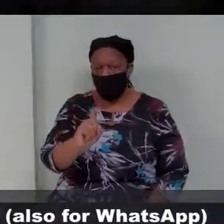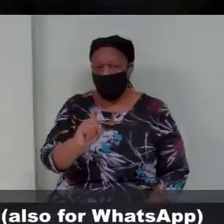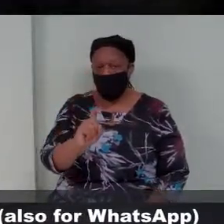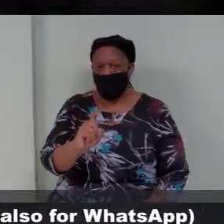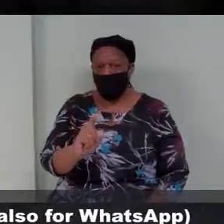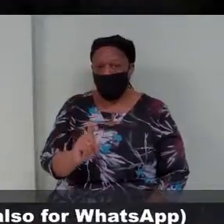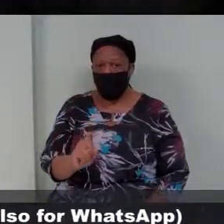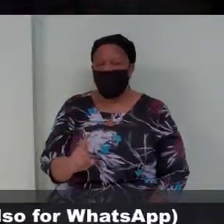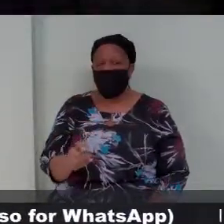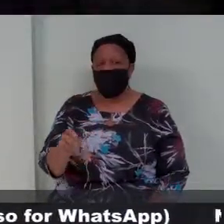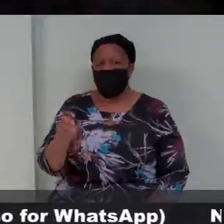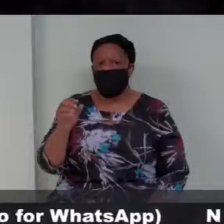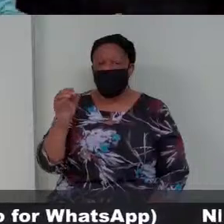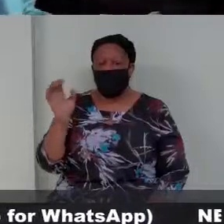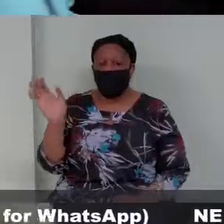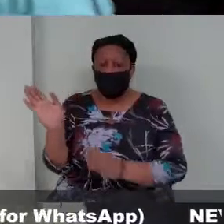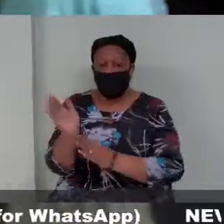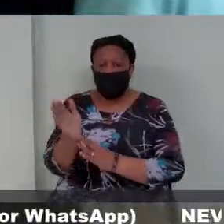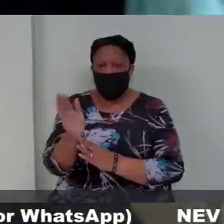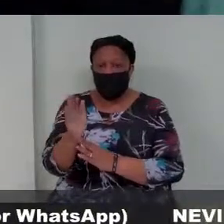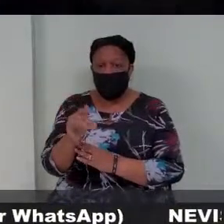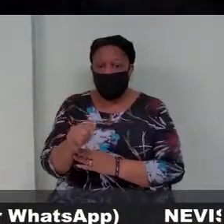Dr. Laws.